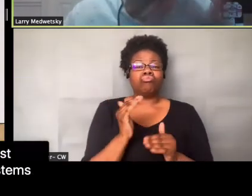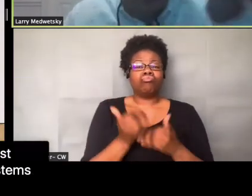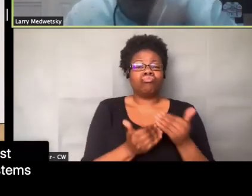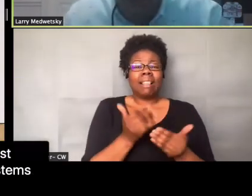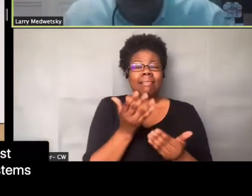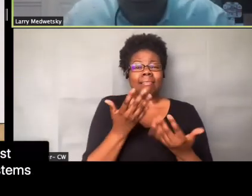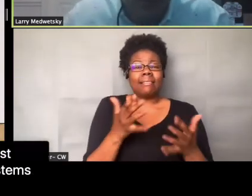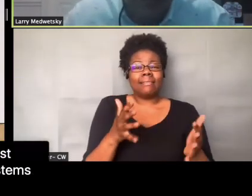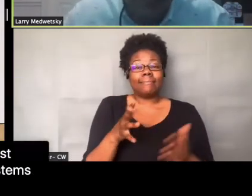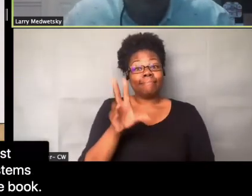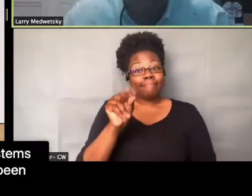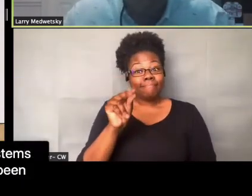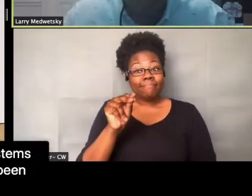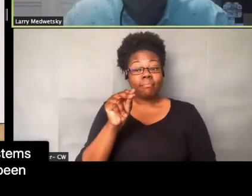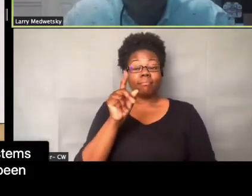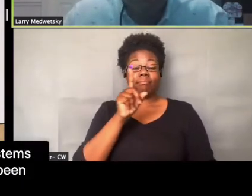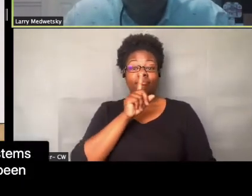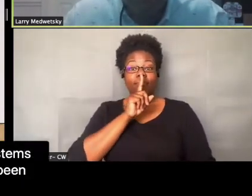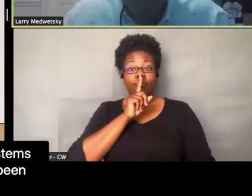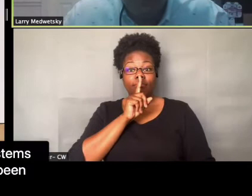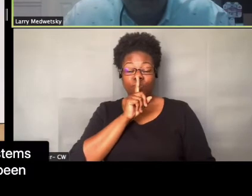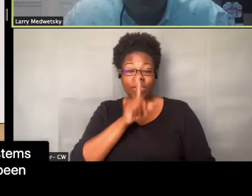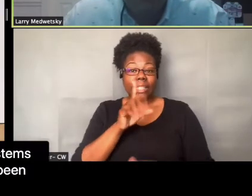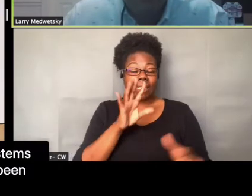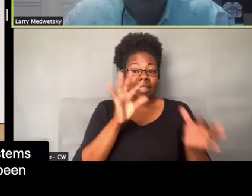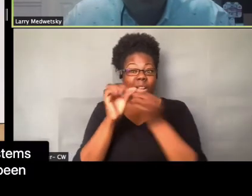them, or helpable hearing aids.